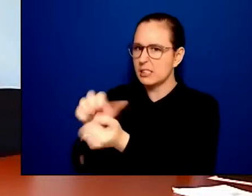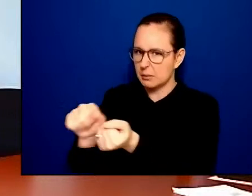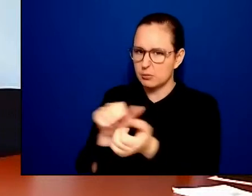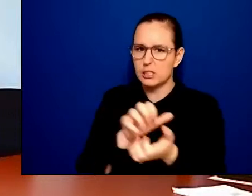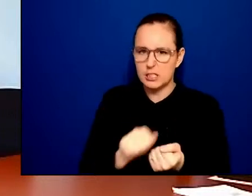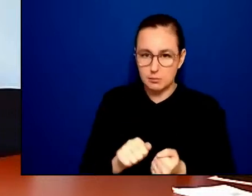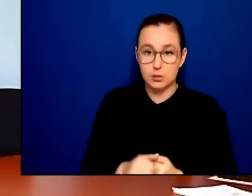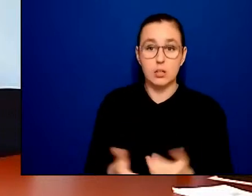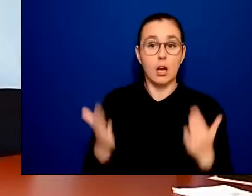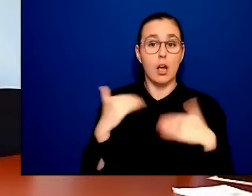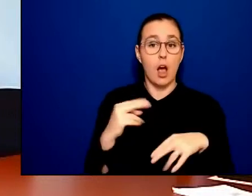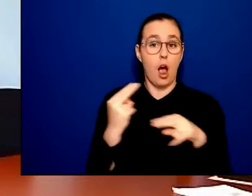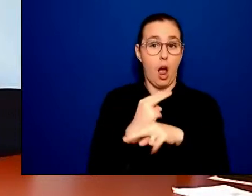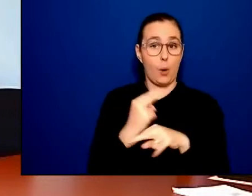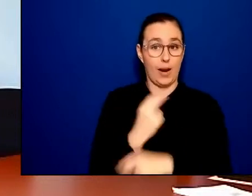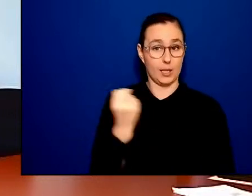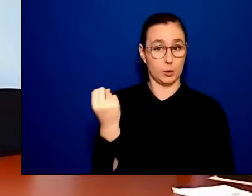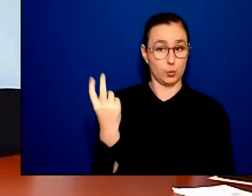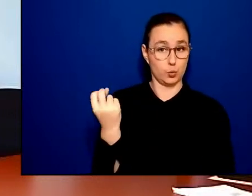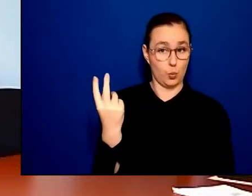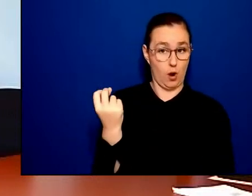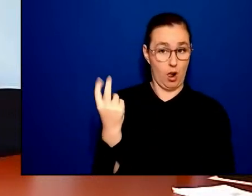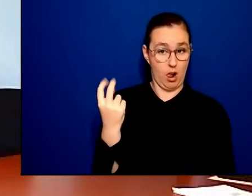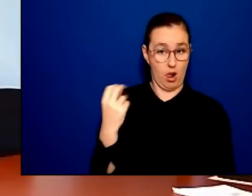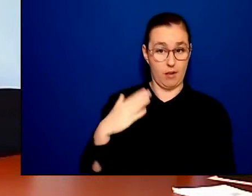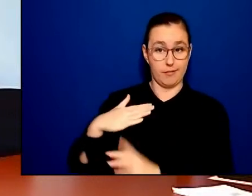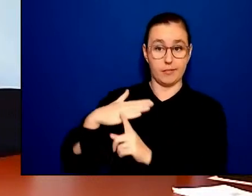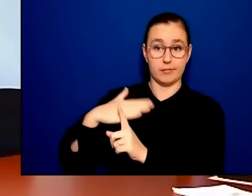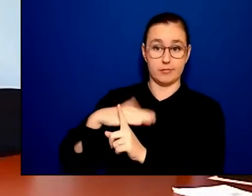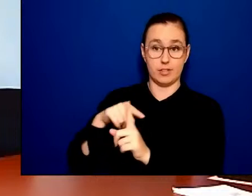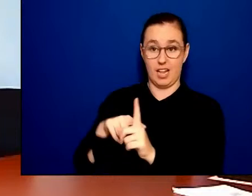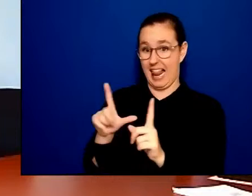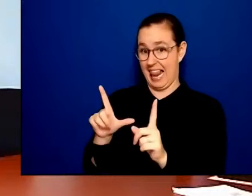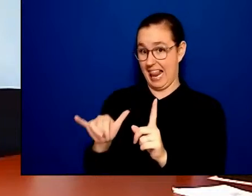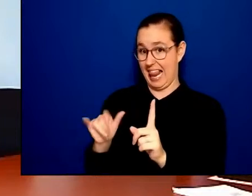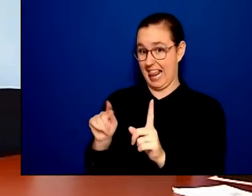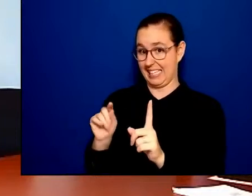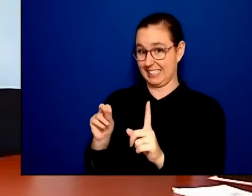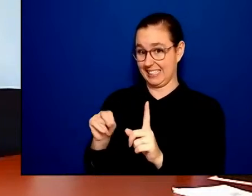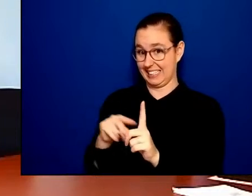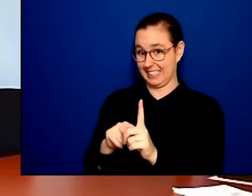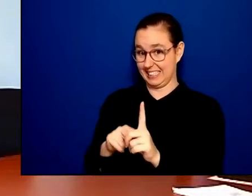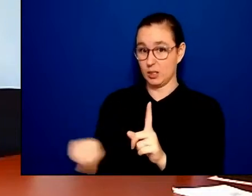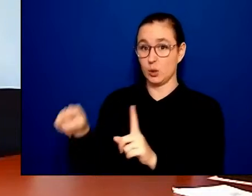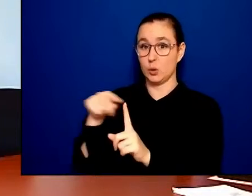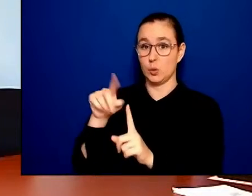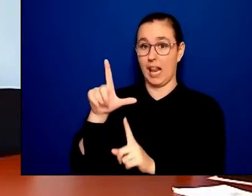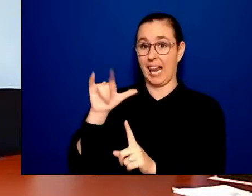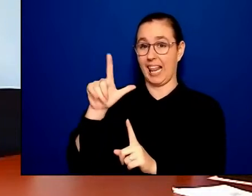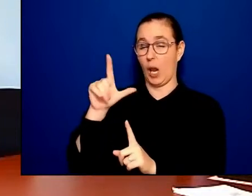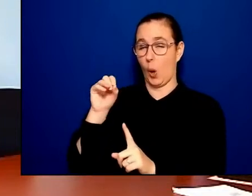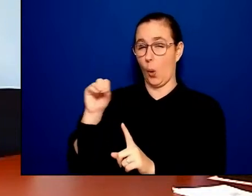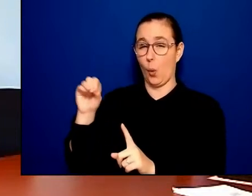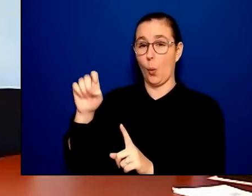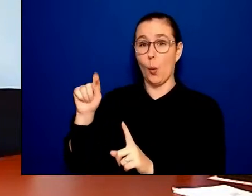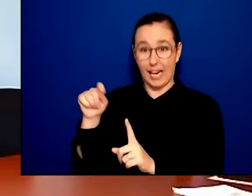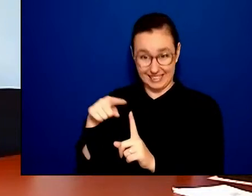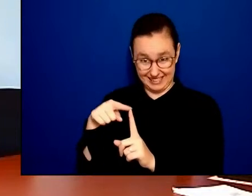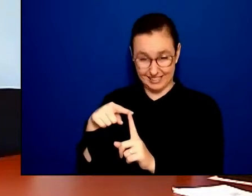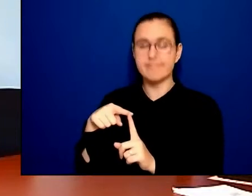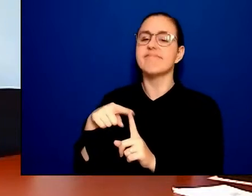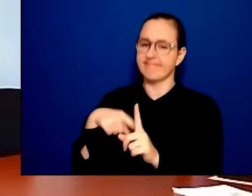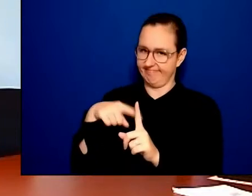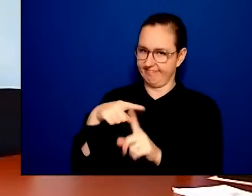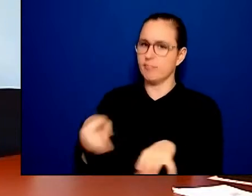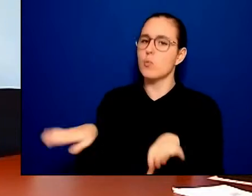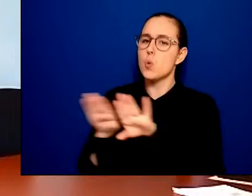and Lillooet, it remains closed. The site was cleared by our geotechnical engineers this morning and cleanup work got underway immediately.